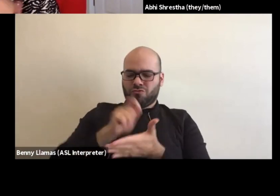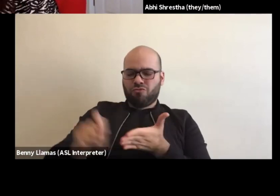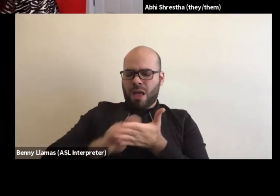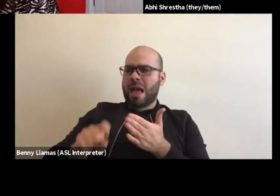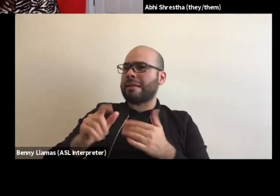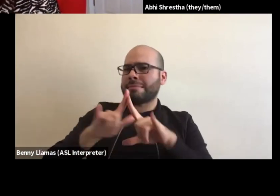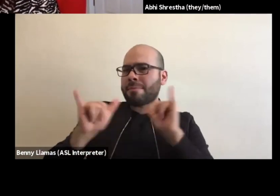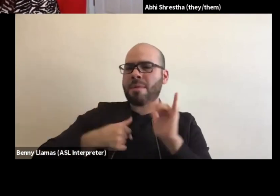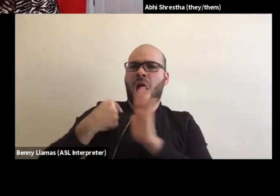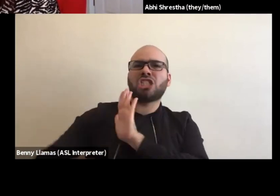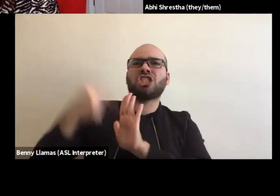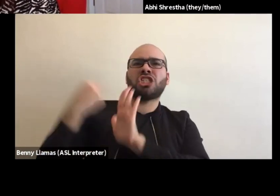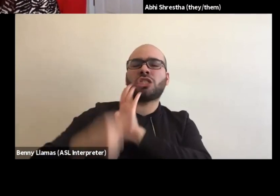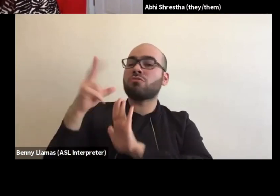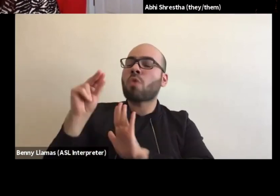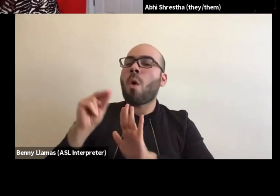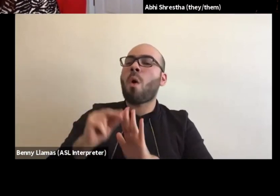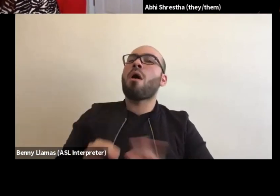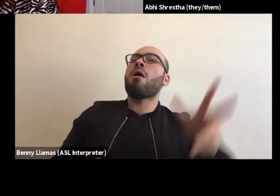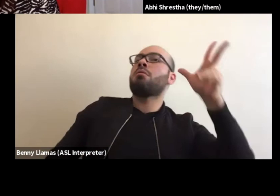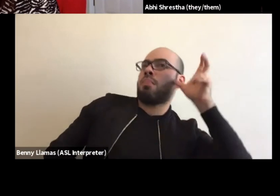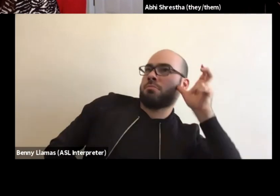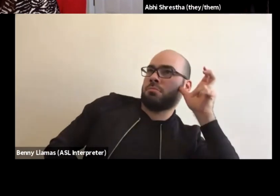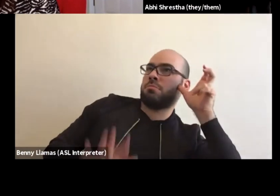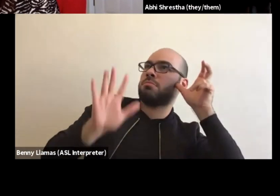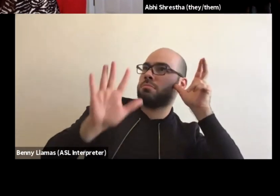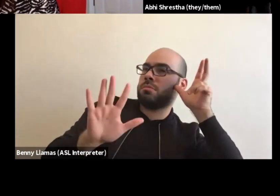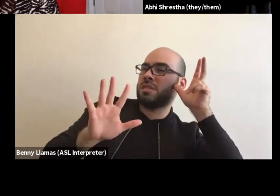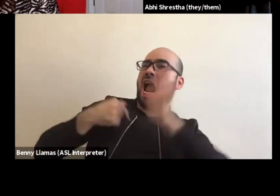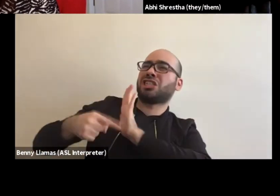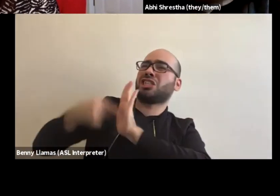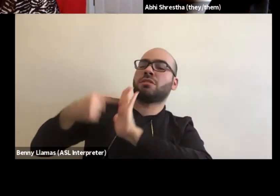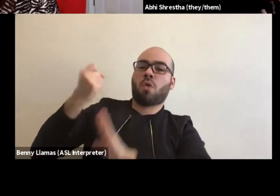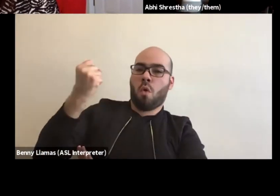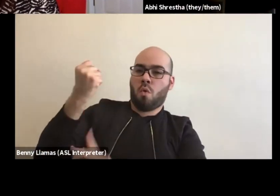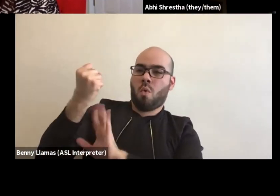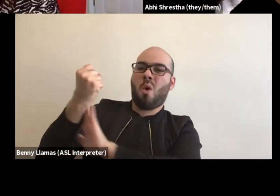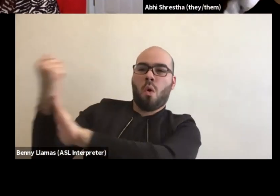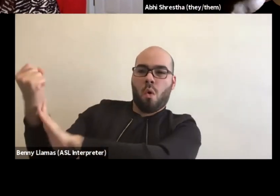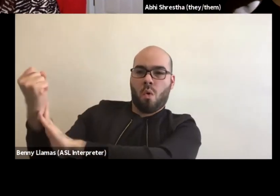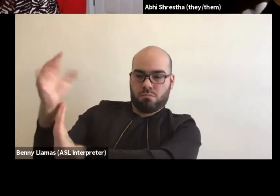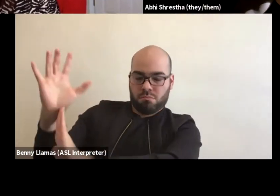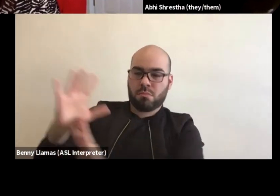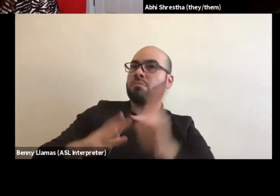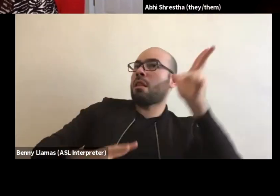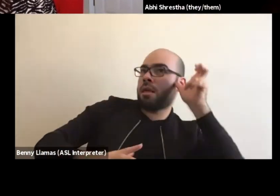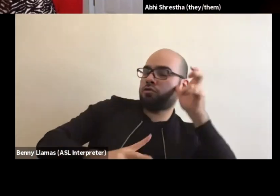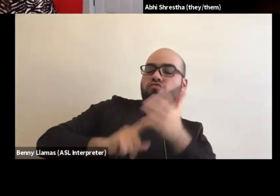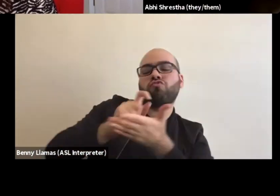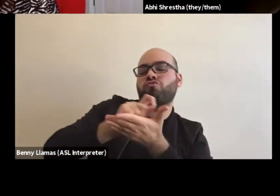keep typing as you listen. And I think you'll be really delighted